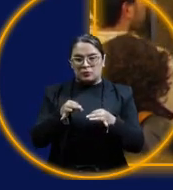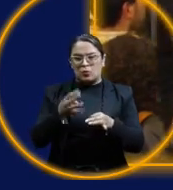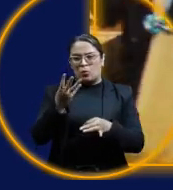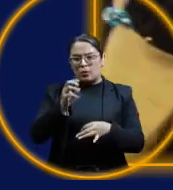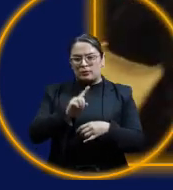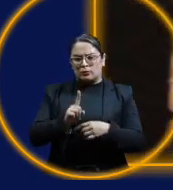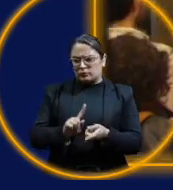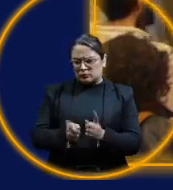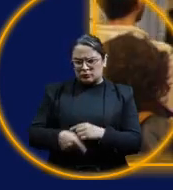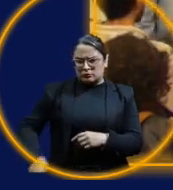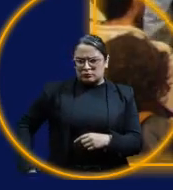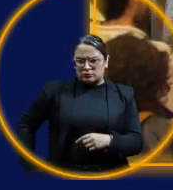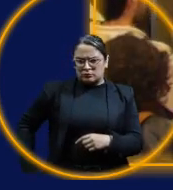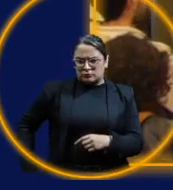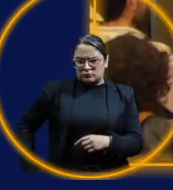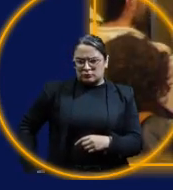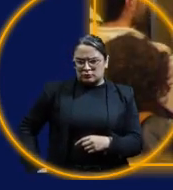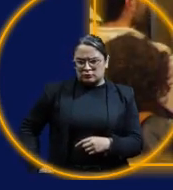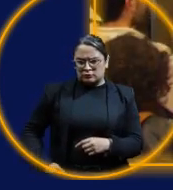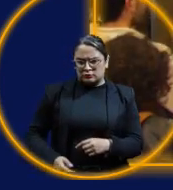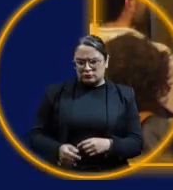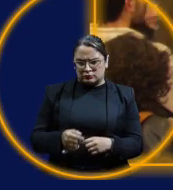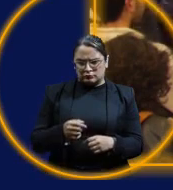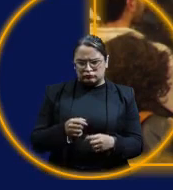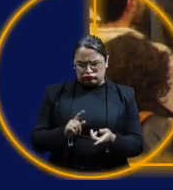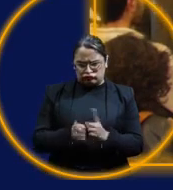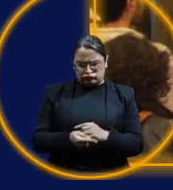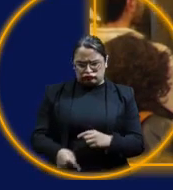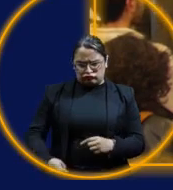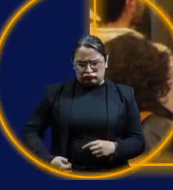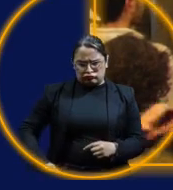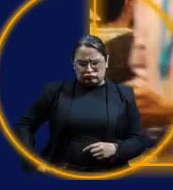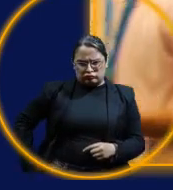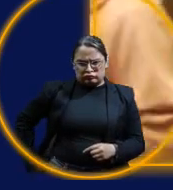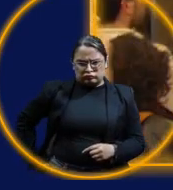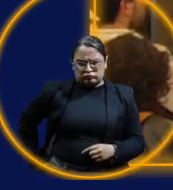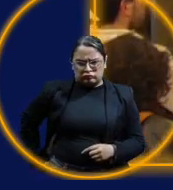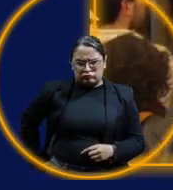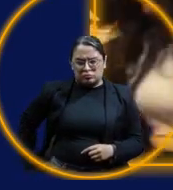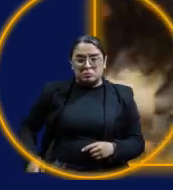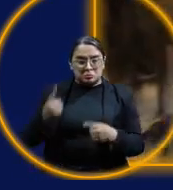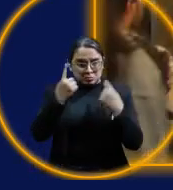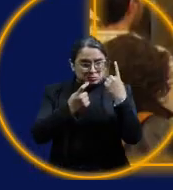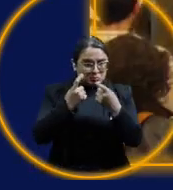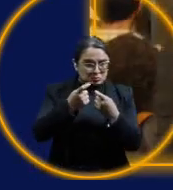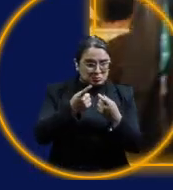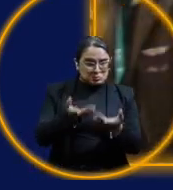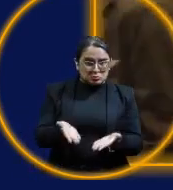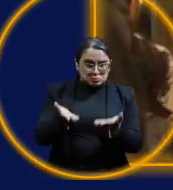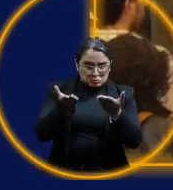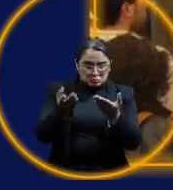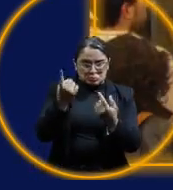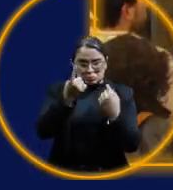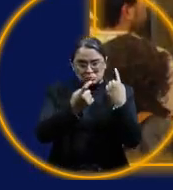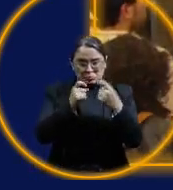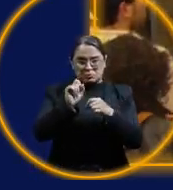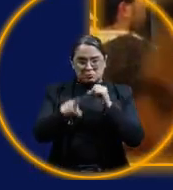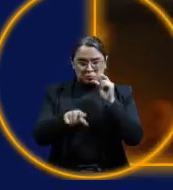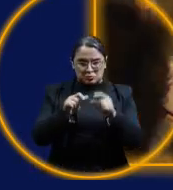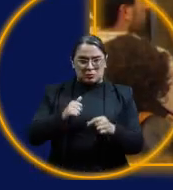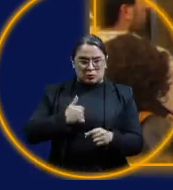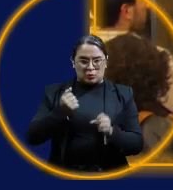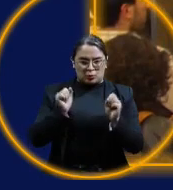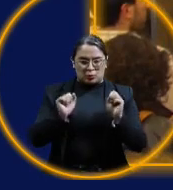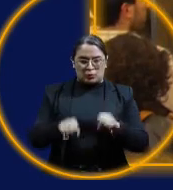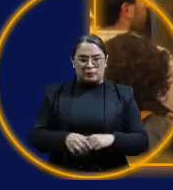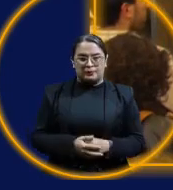up minutes and then we're Going To Open up for questions from the public So You could begin to think for There